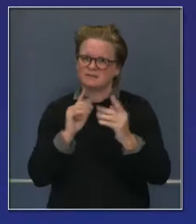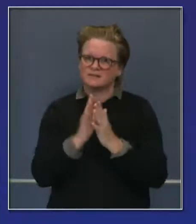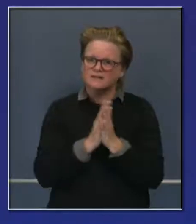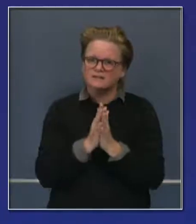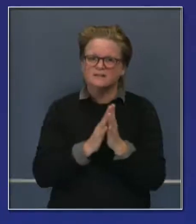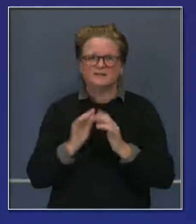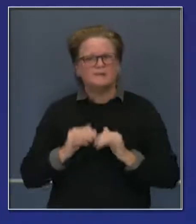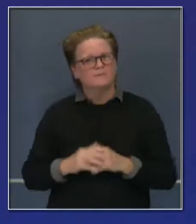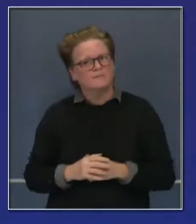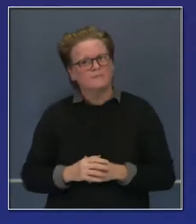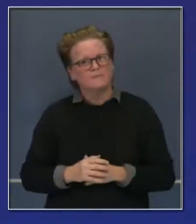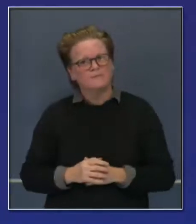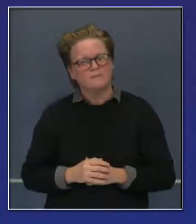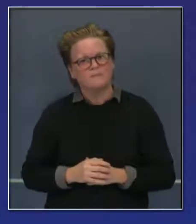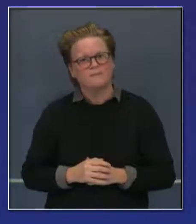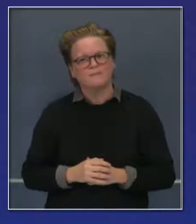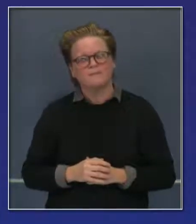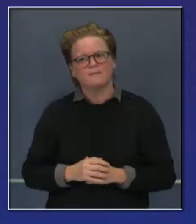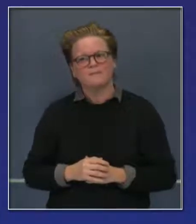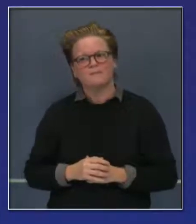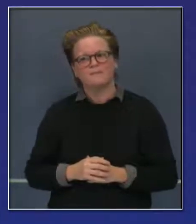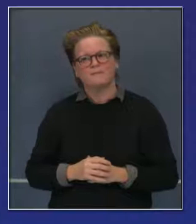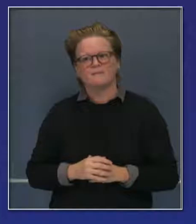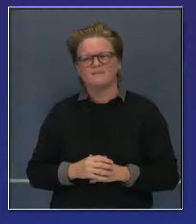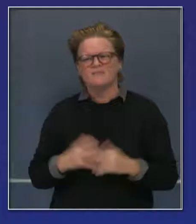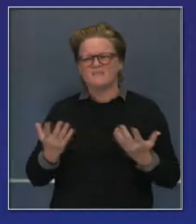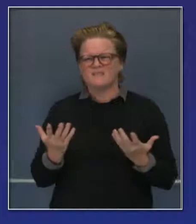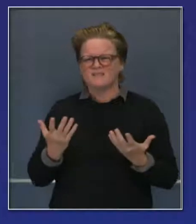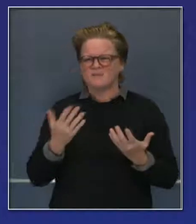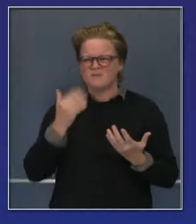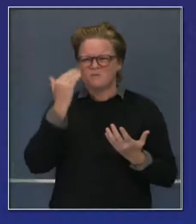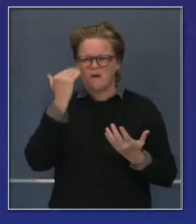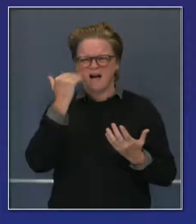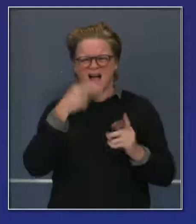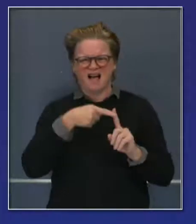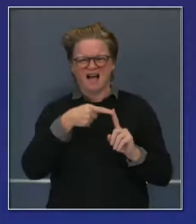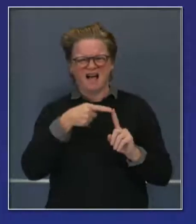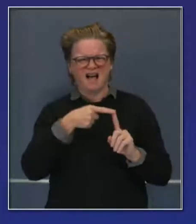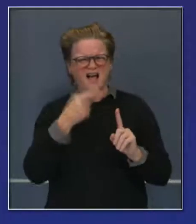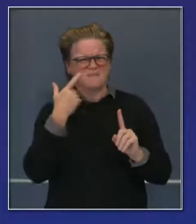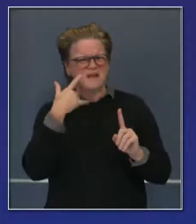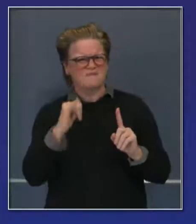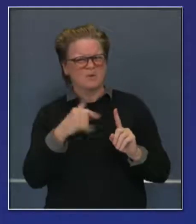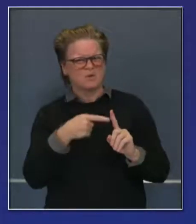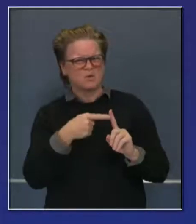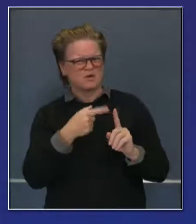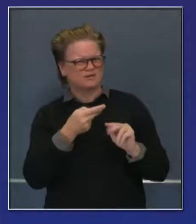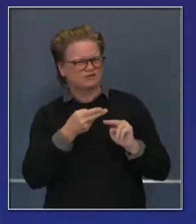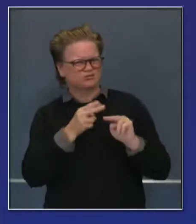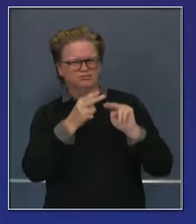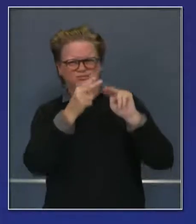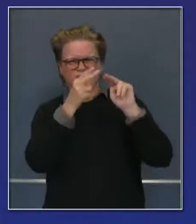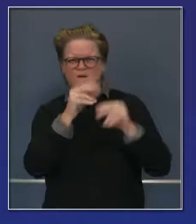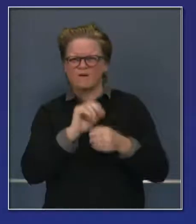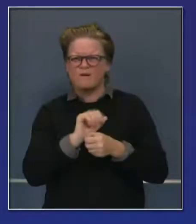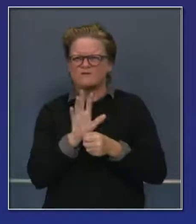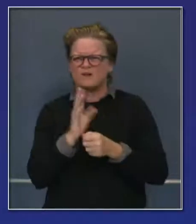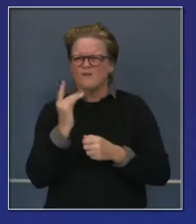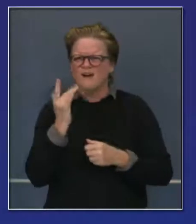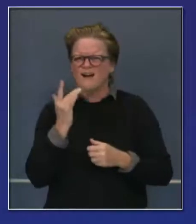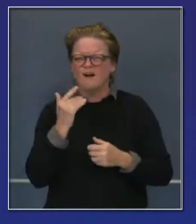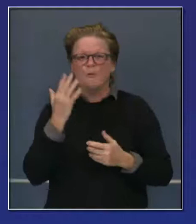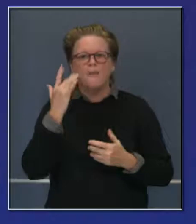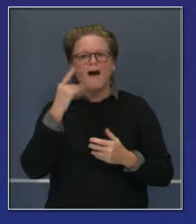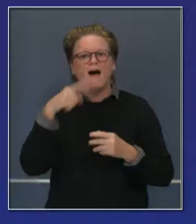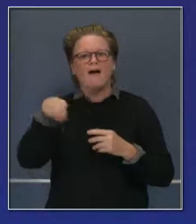in cases here in the state of California? And it's for obvious reasons. People are letting their guard down. They're taking their masks off. They're starting to